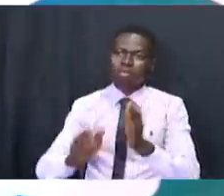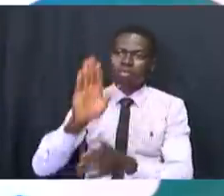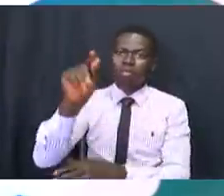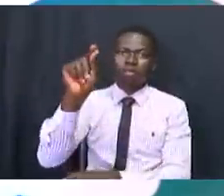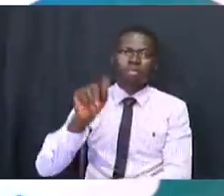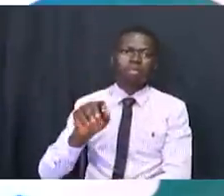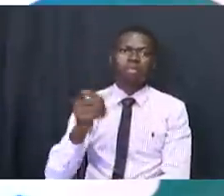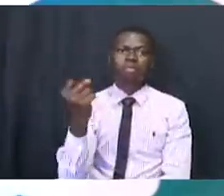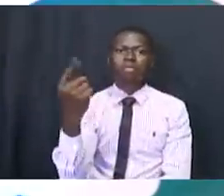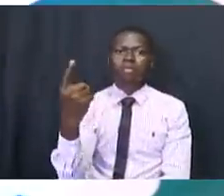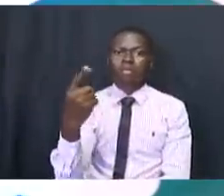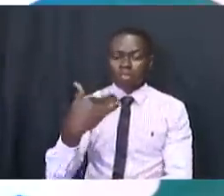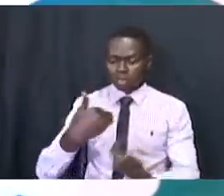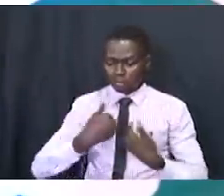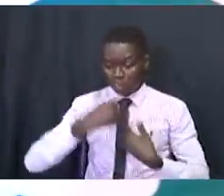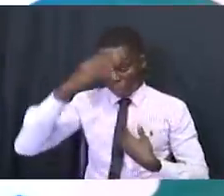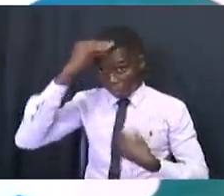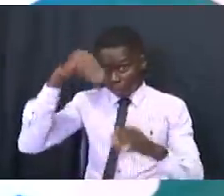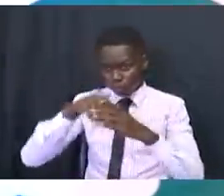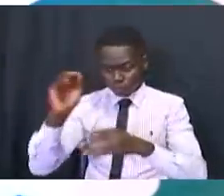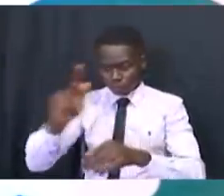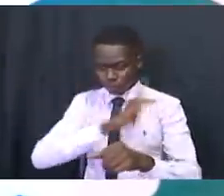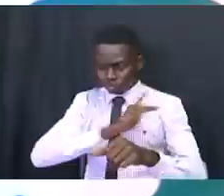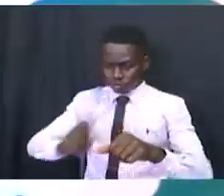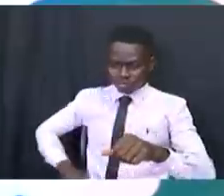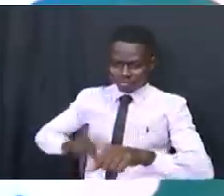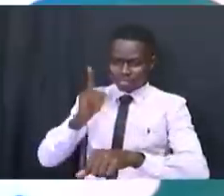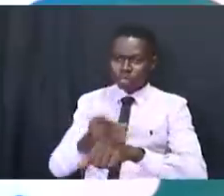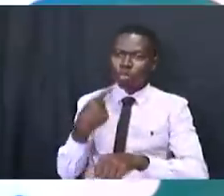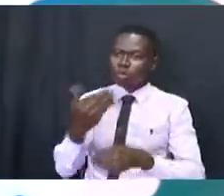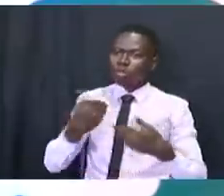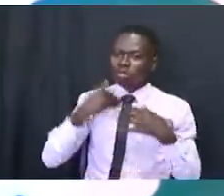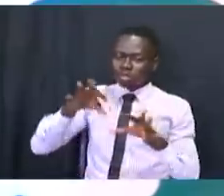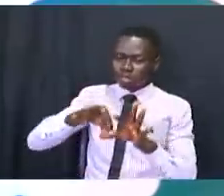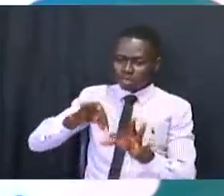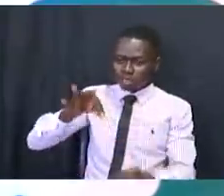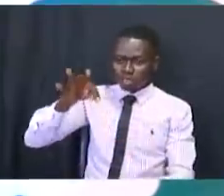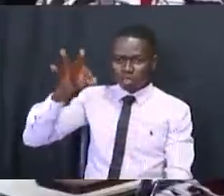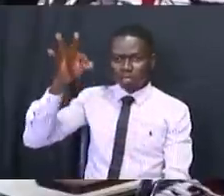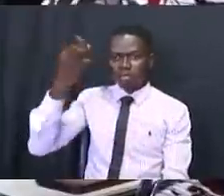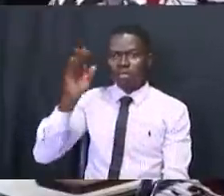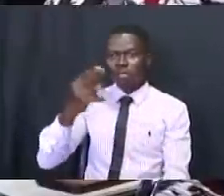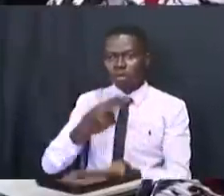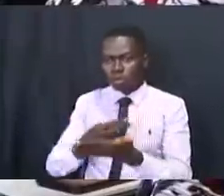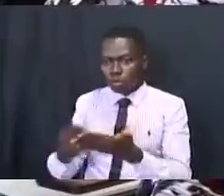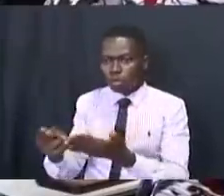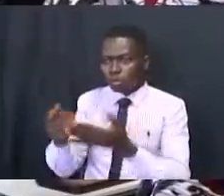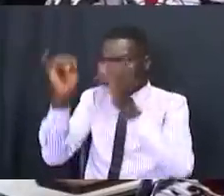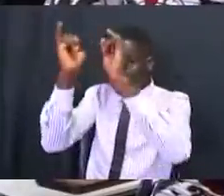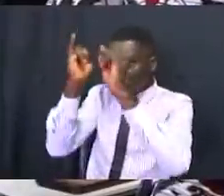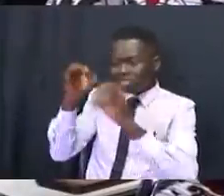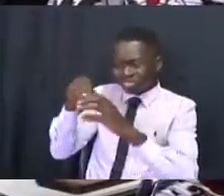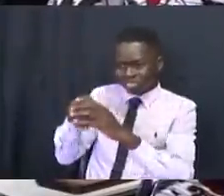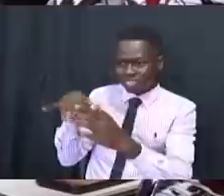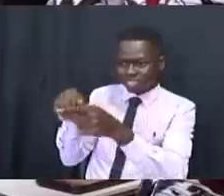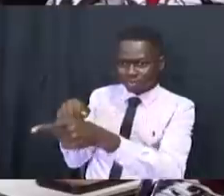There is a man in your kingdom who has the spirit of the holy gods in him. In